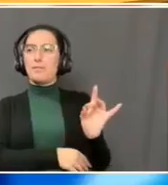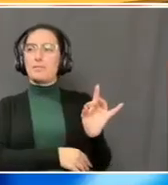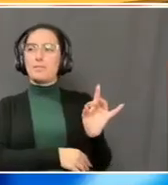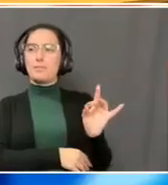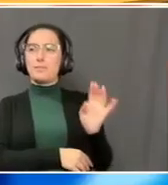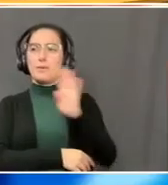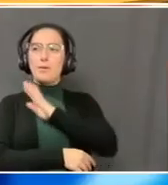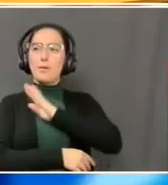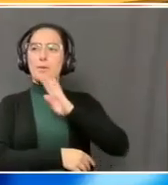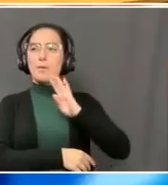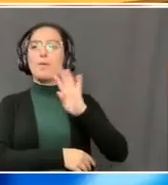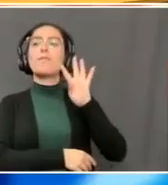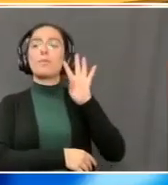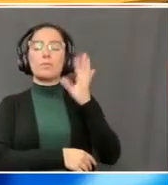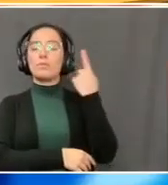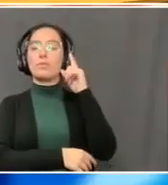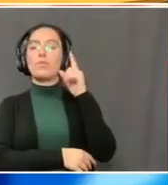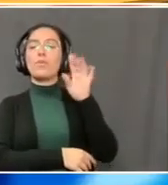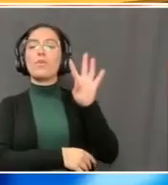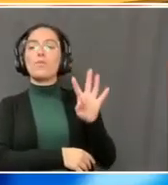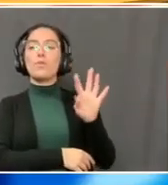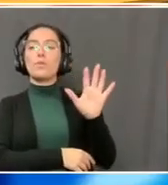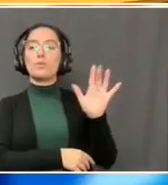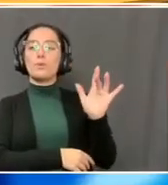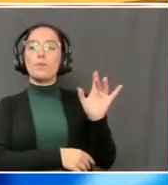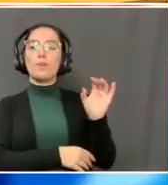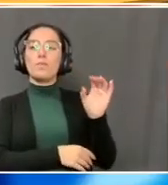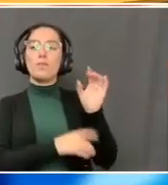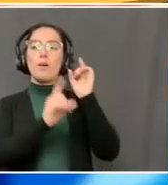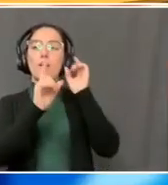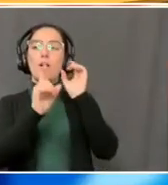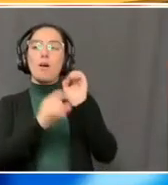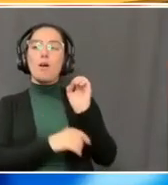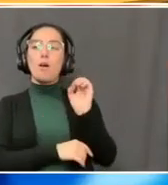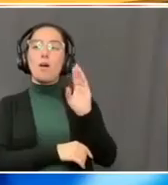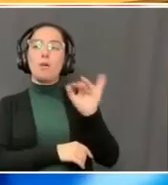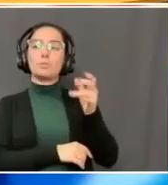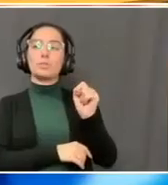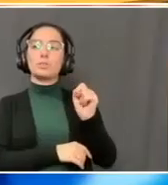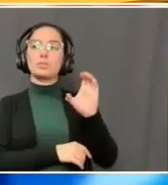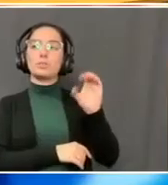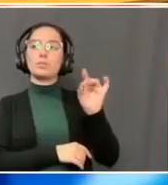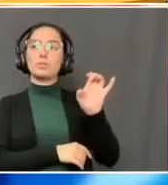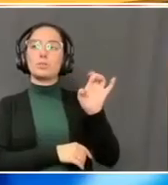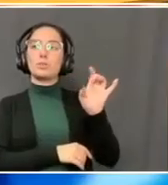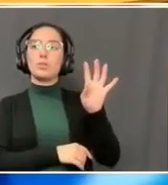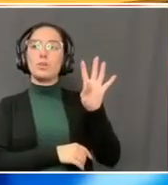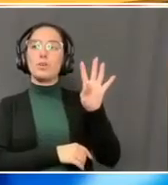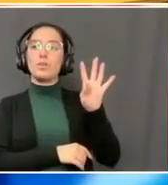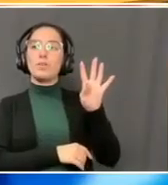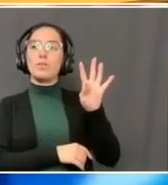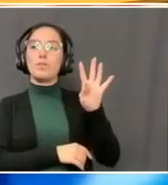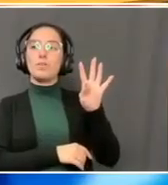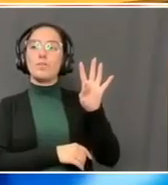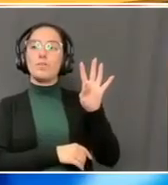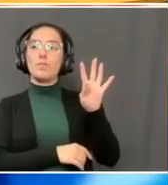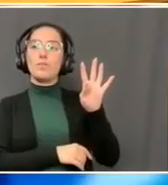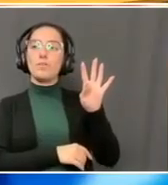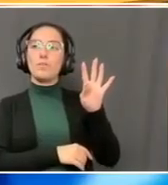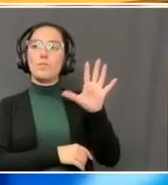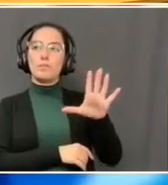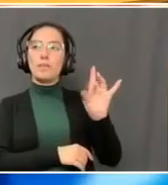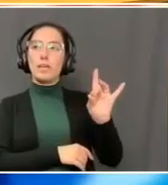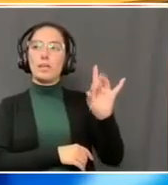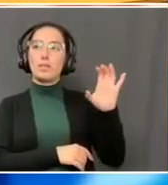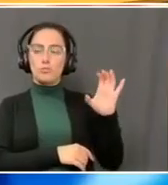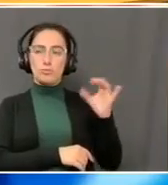425 for objects code 5800 is about 1.2 billion. If you add up